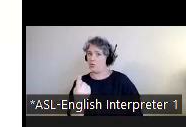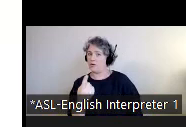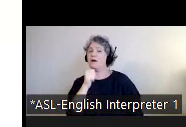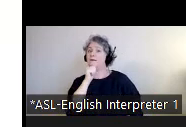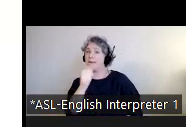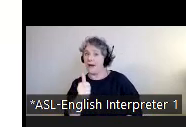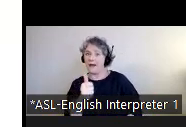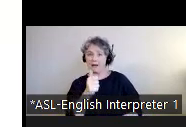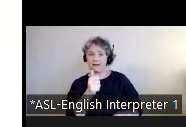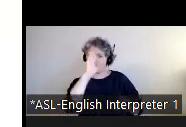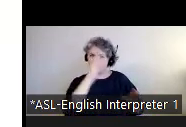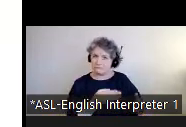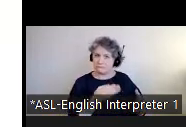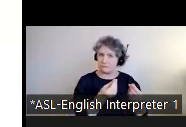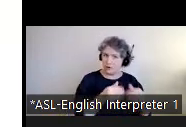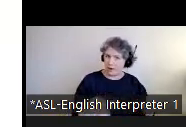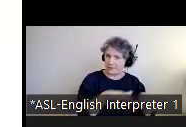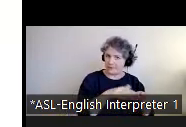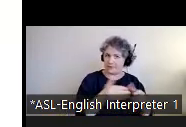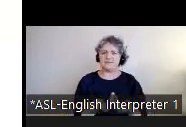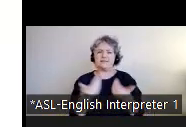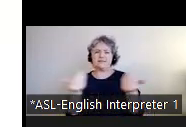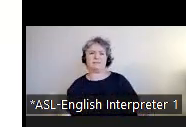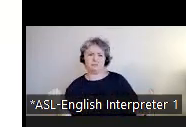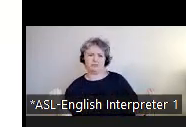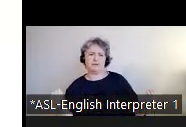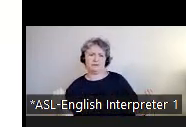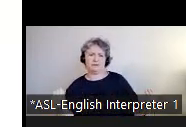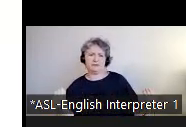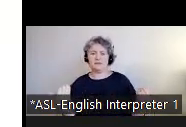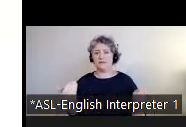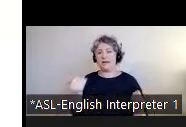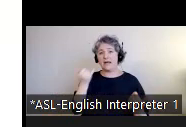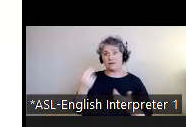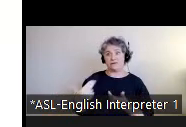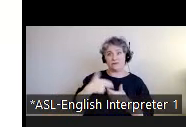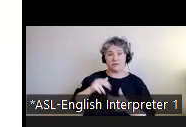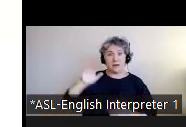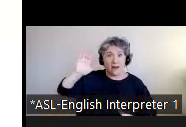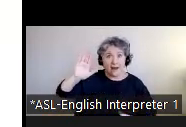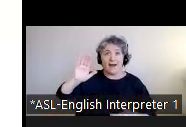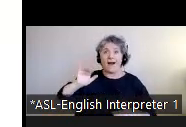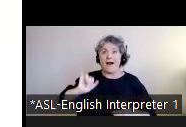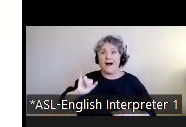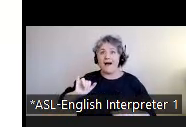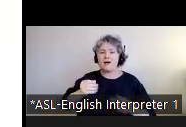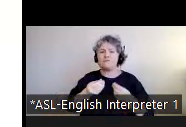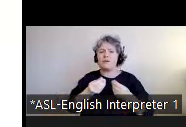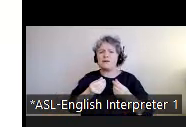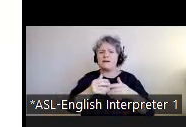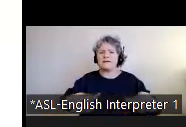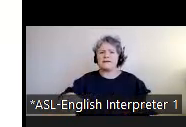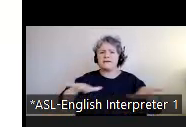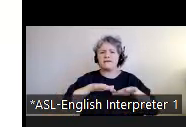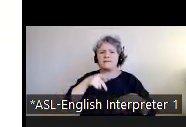for property. They're going to have separate considerations. So if you're signing in and want to have property questions, we're not going